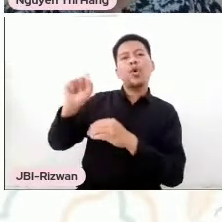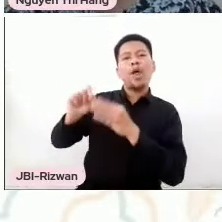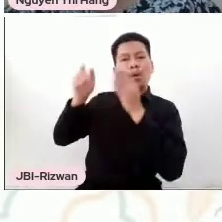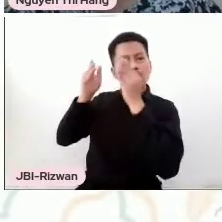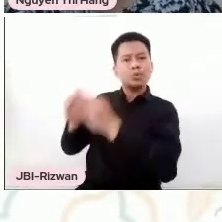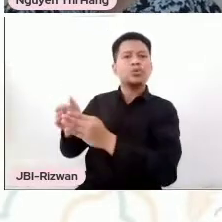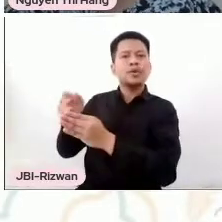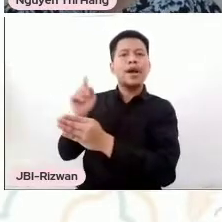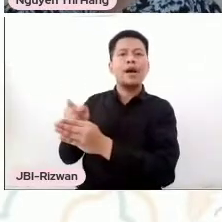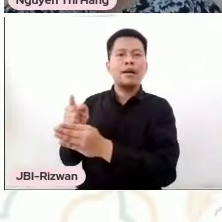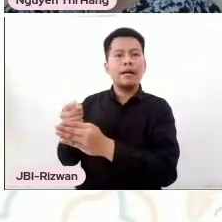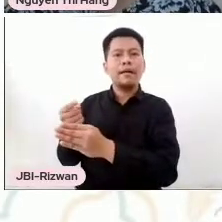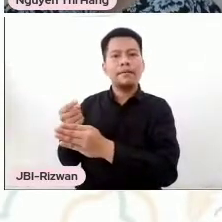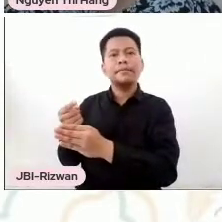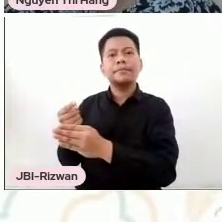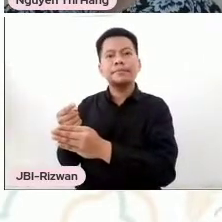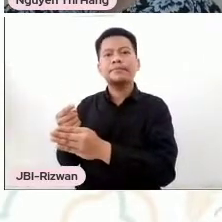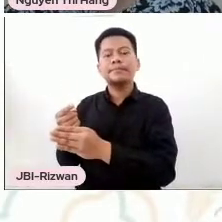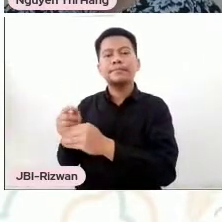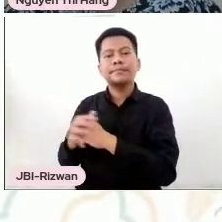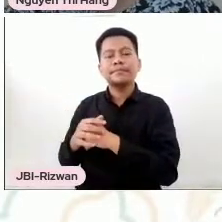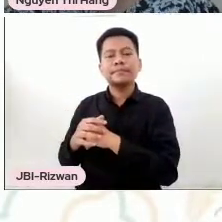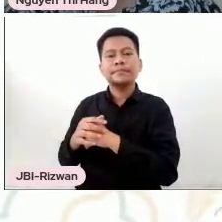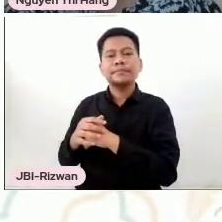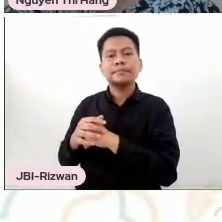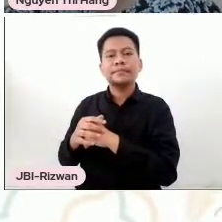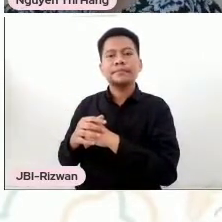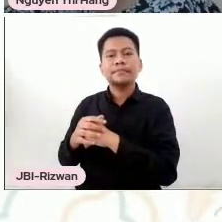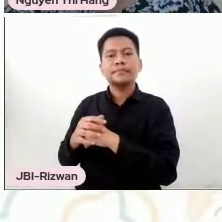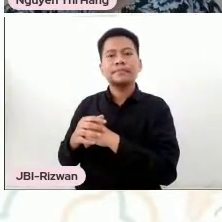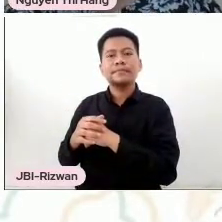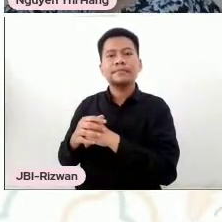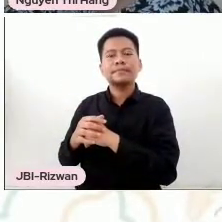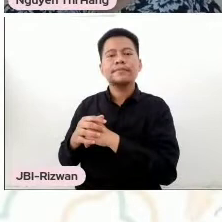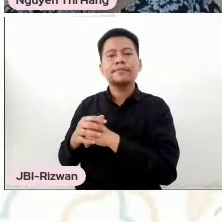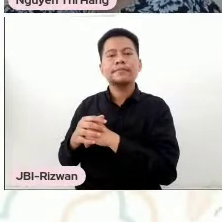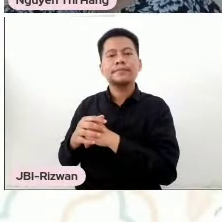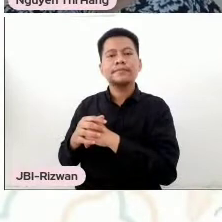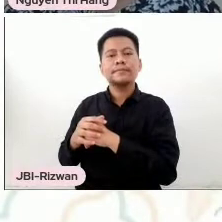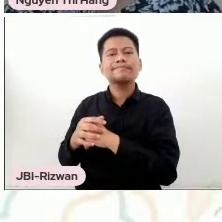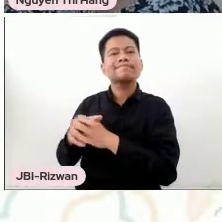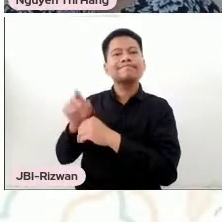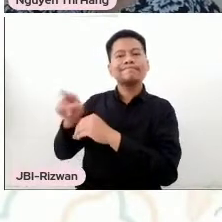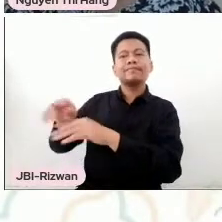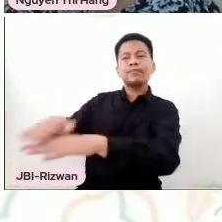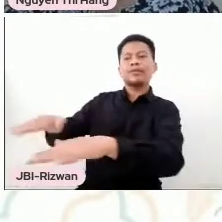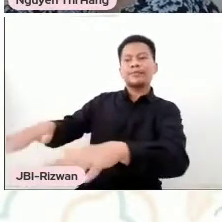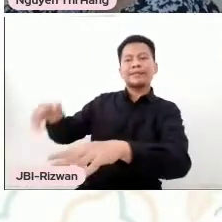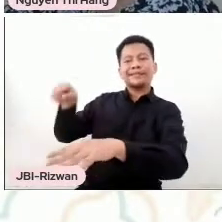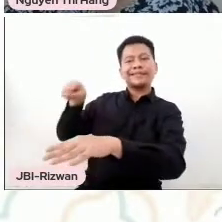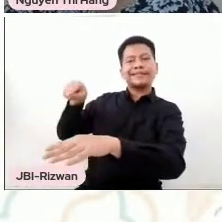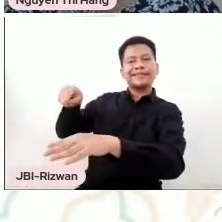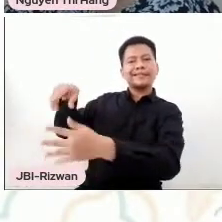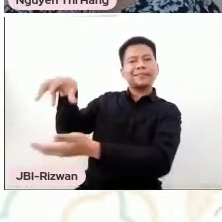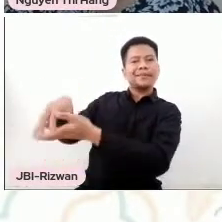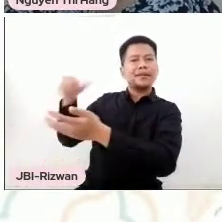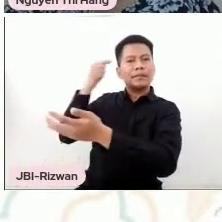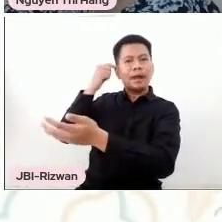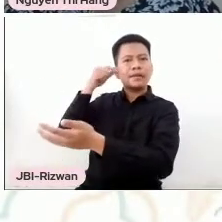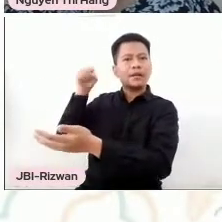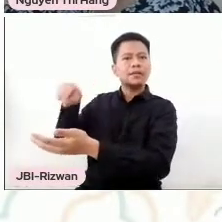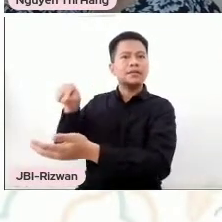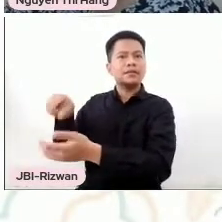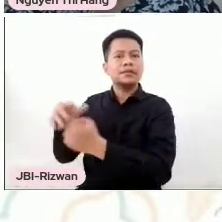We have students study there, so we did some experiment about